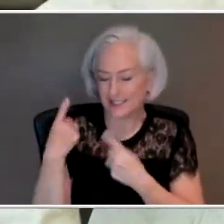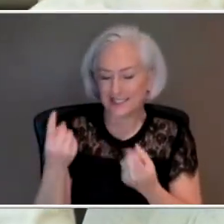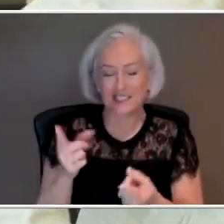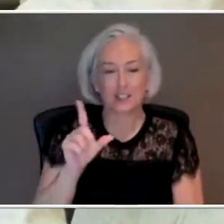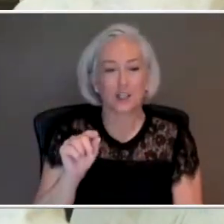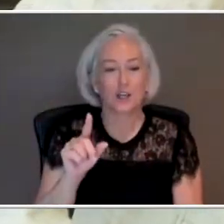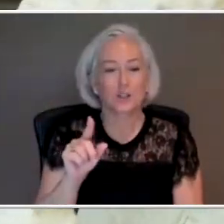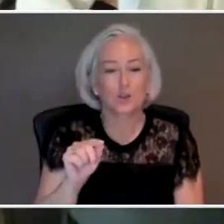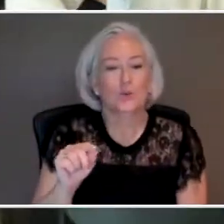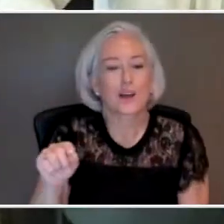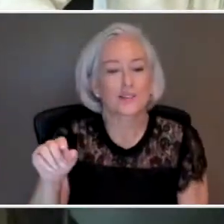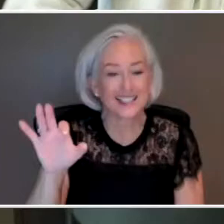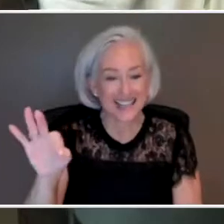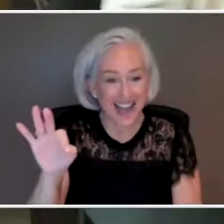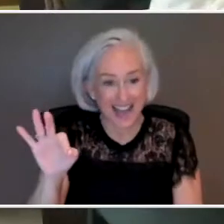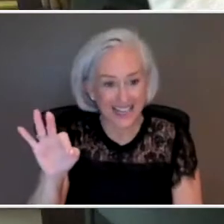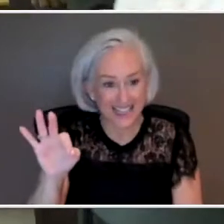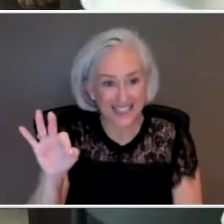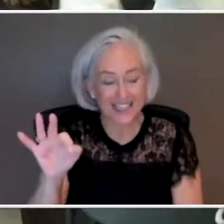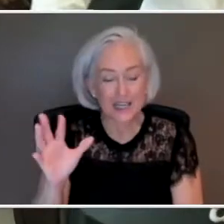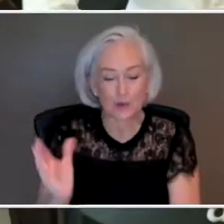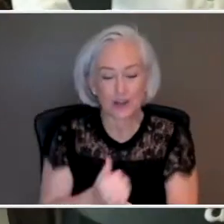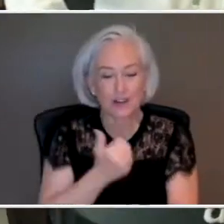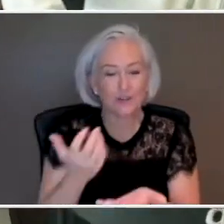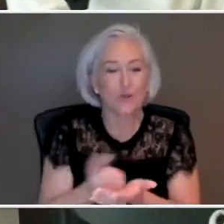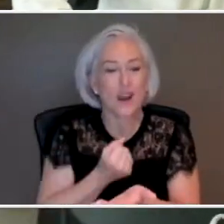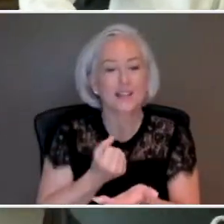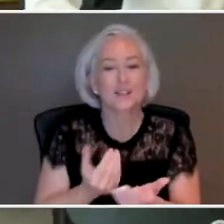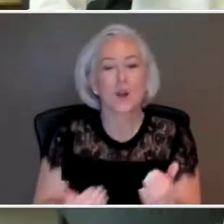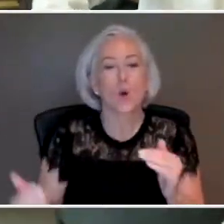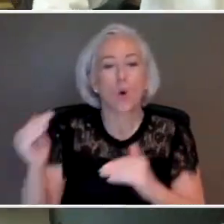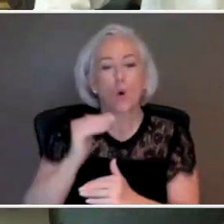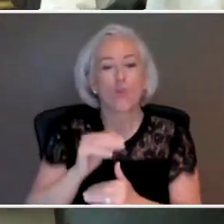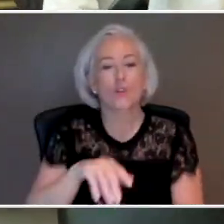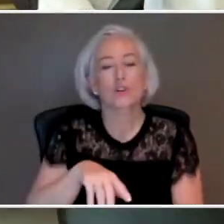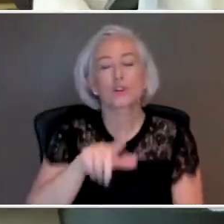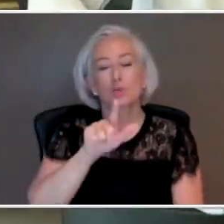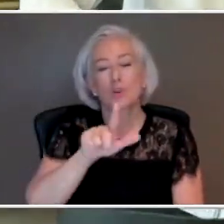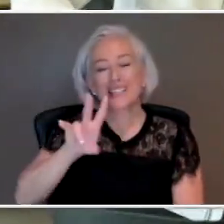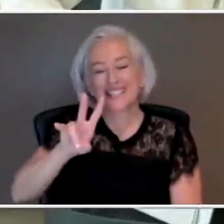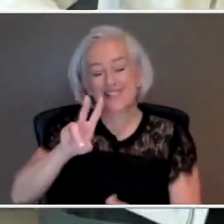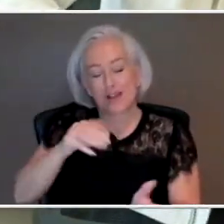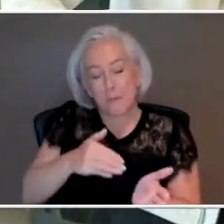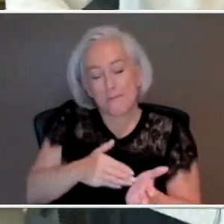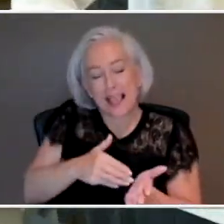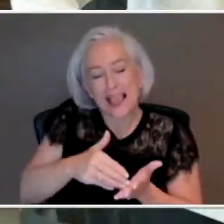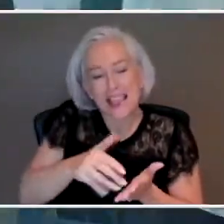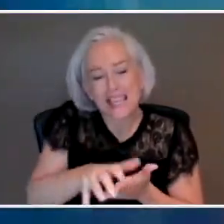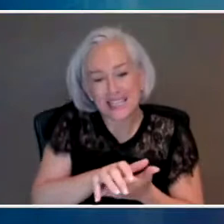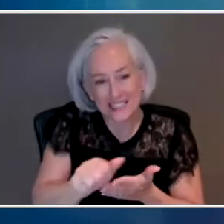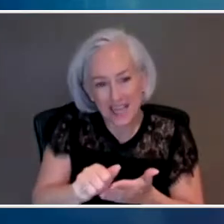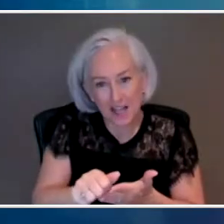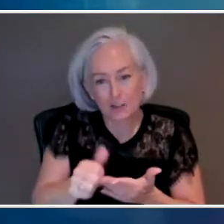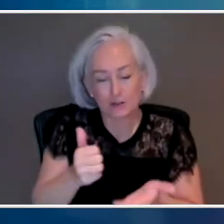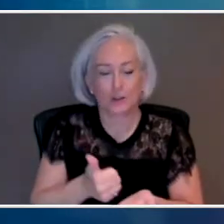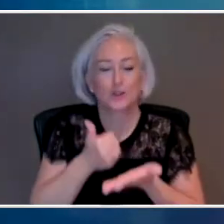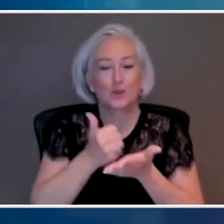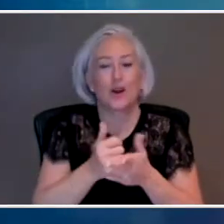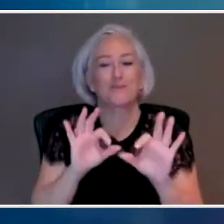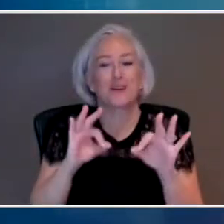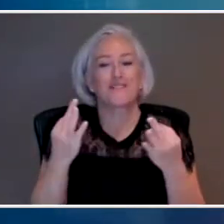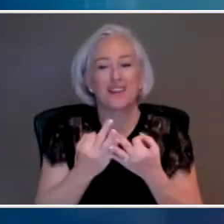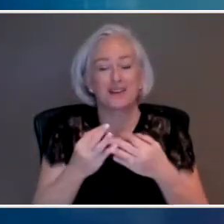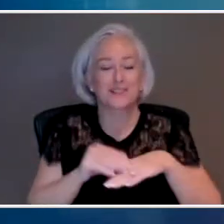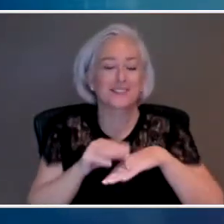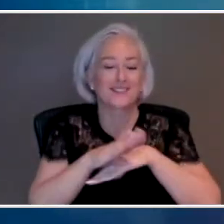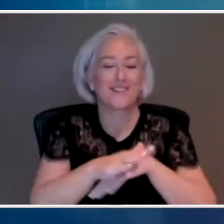raised more than $27 million to help families who are affected by cancer. I want to